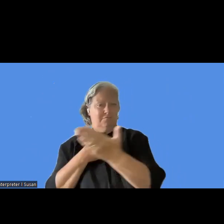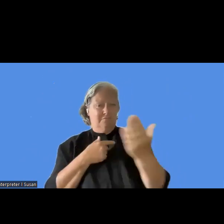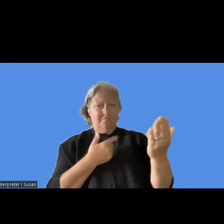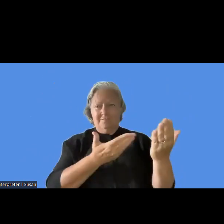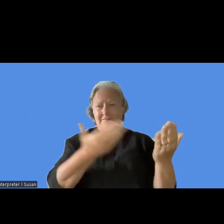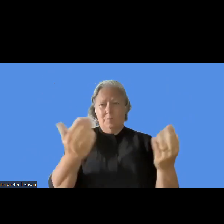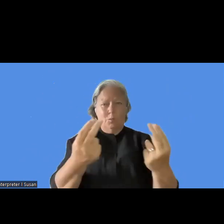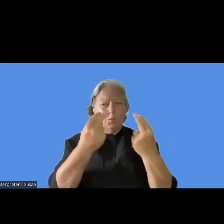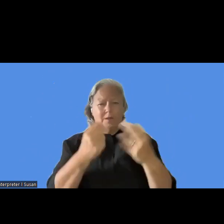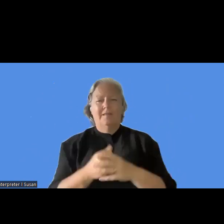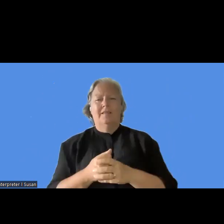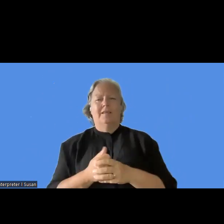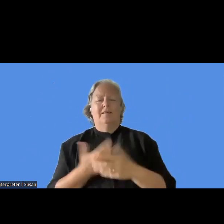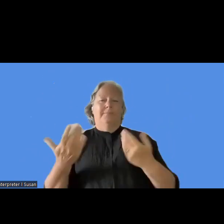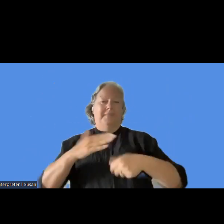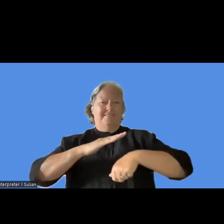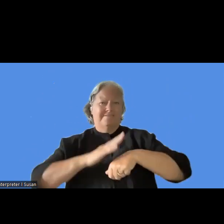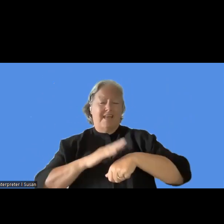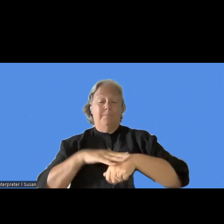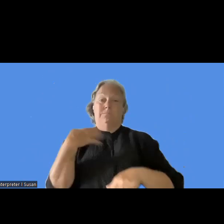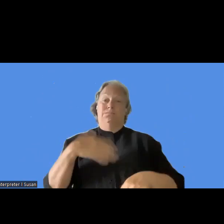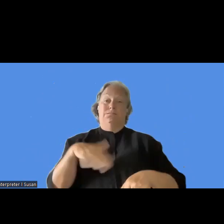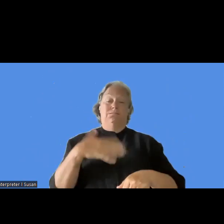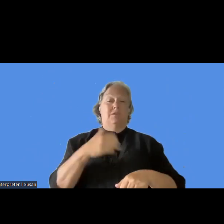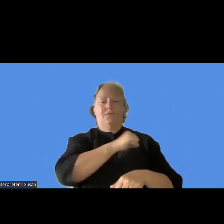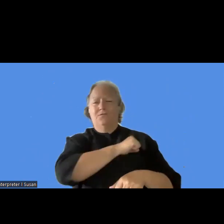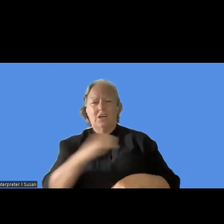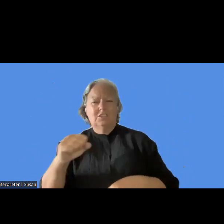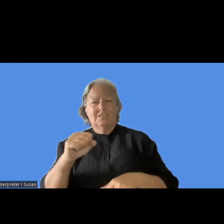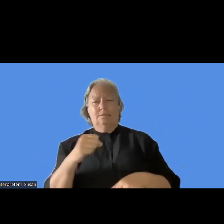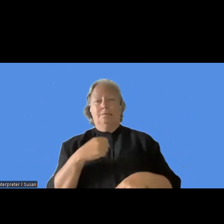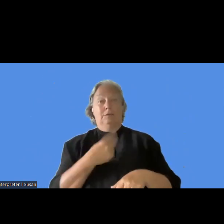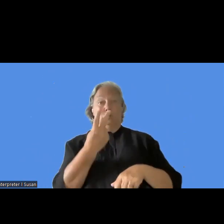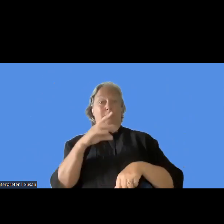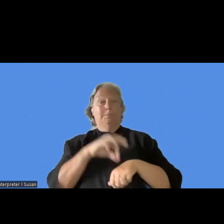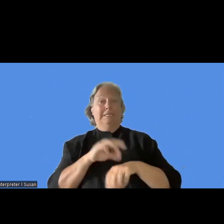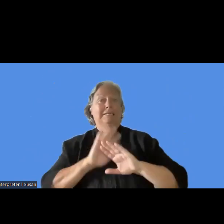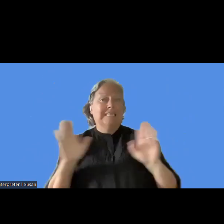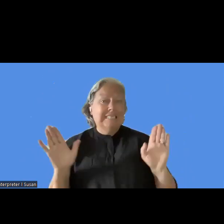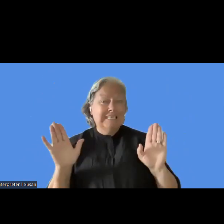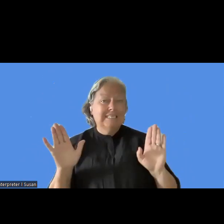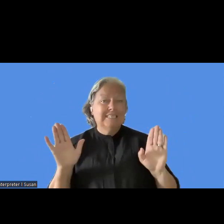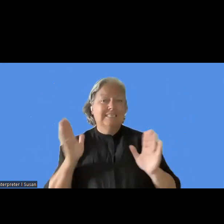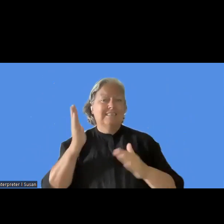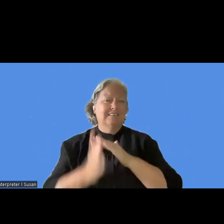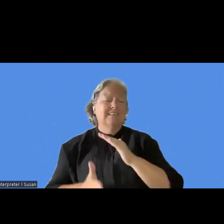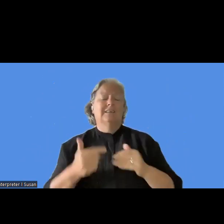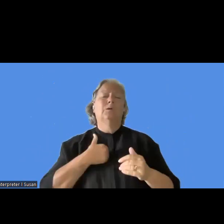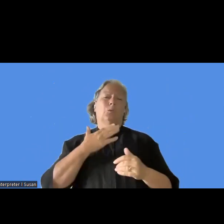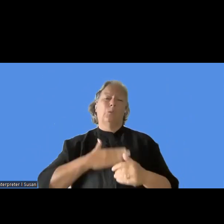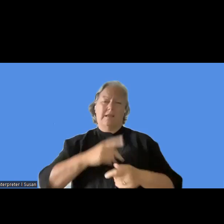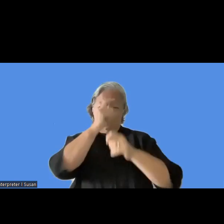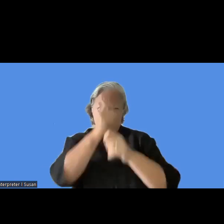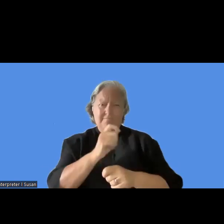time has fly, and we only have 2 minutes left, and we want to be respectful of everybody's